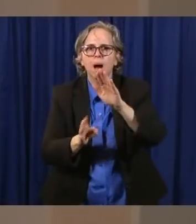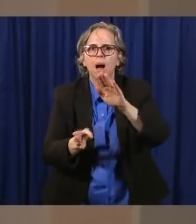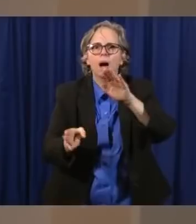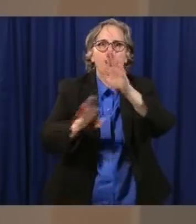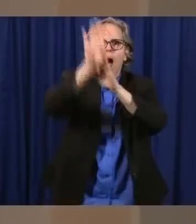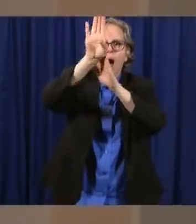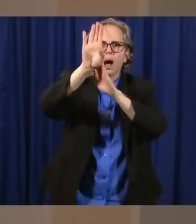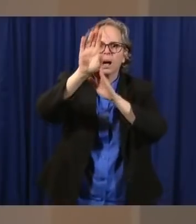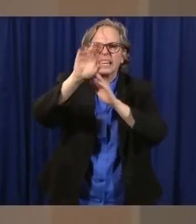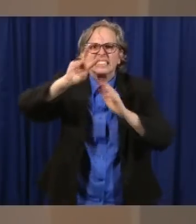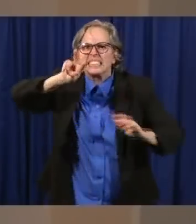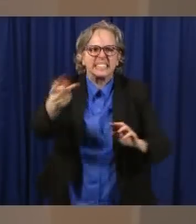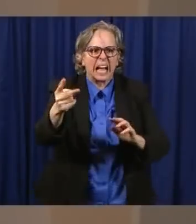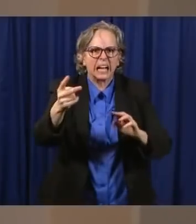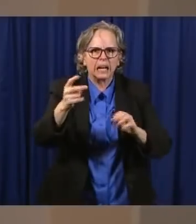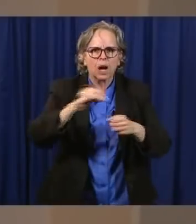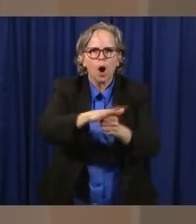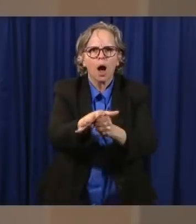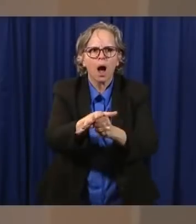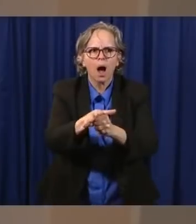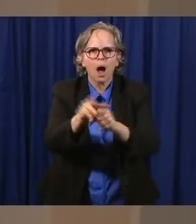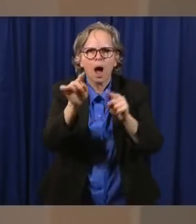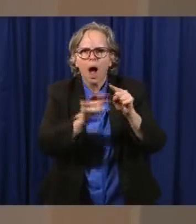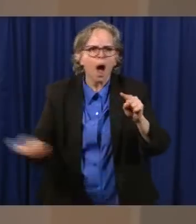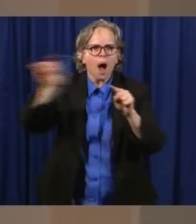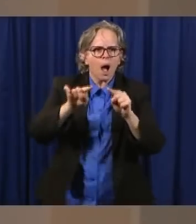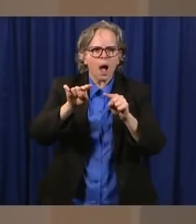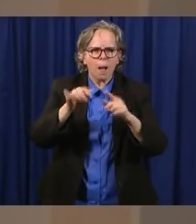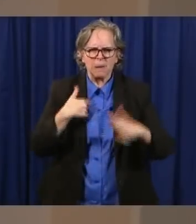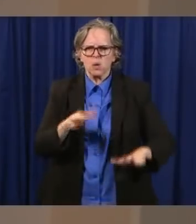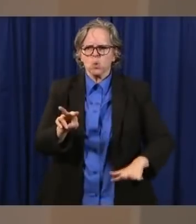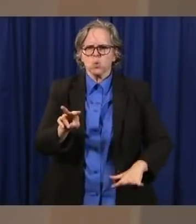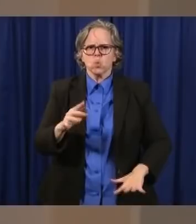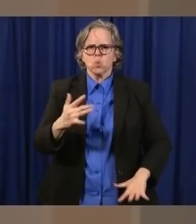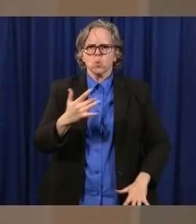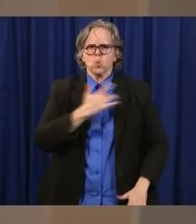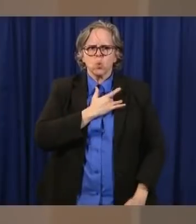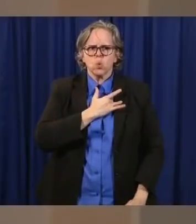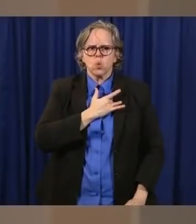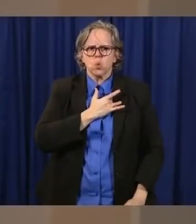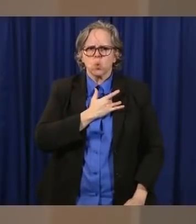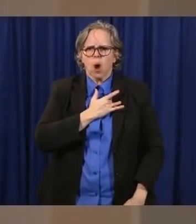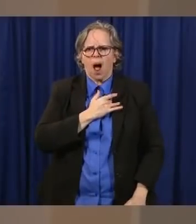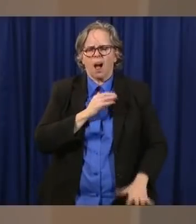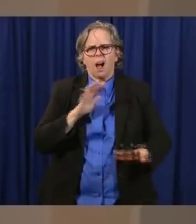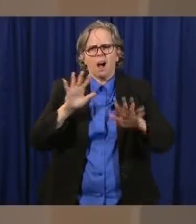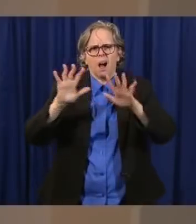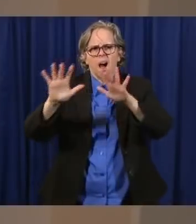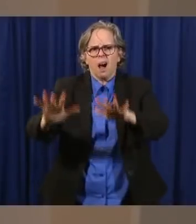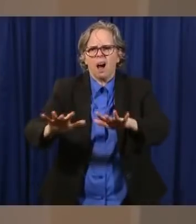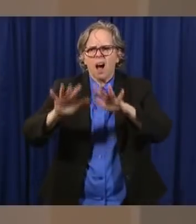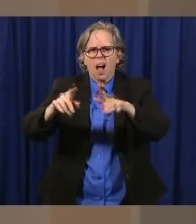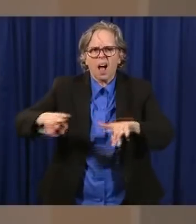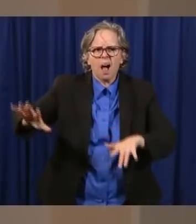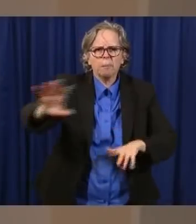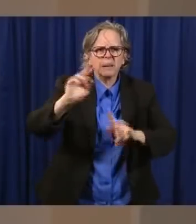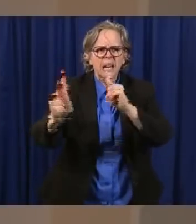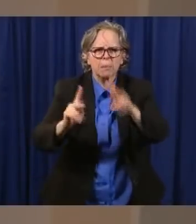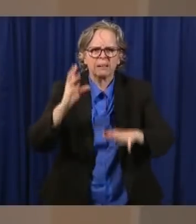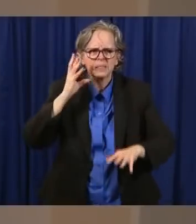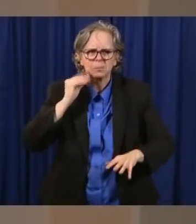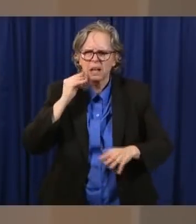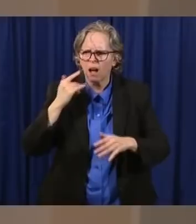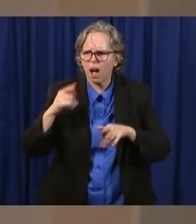I think makes us all very empathetic to what that country's going through, as we're going through many of the